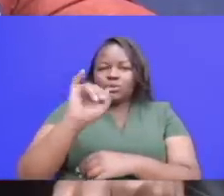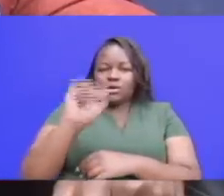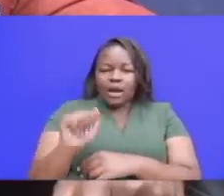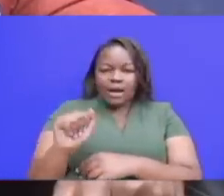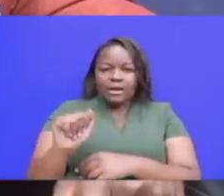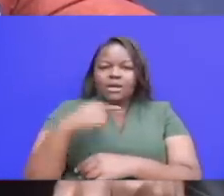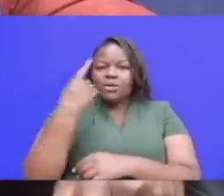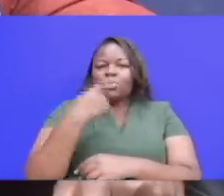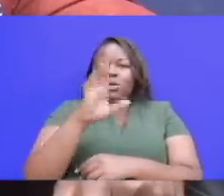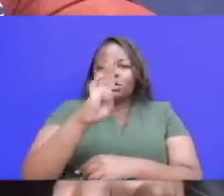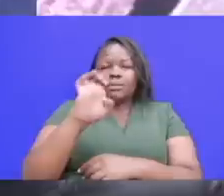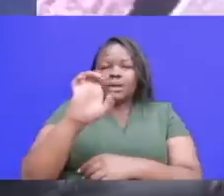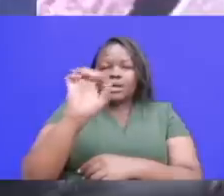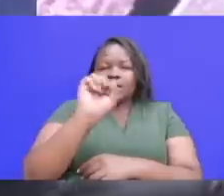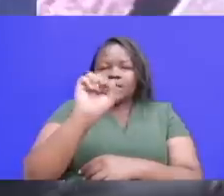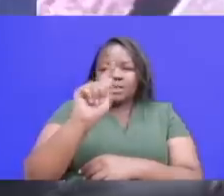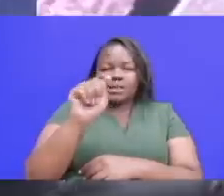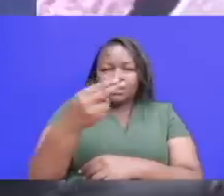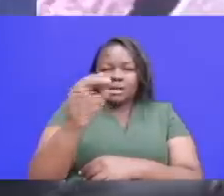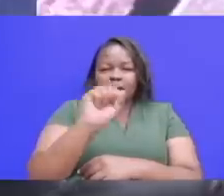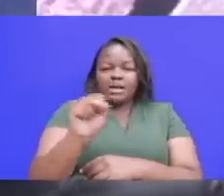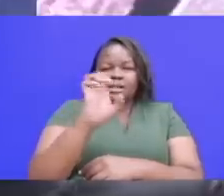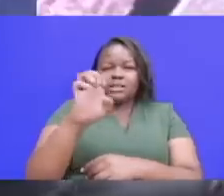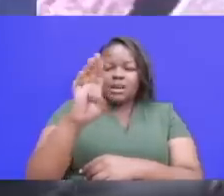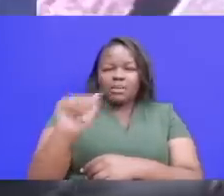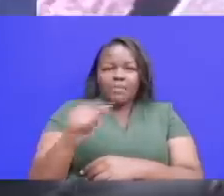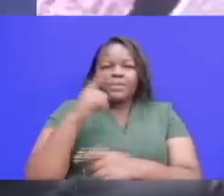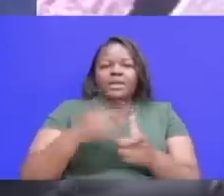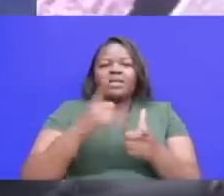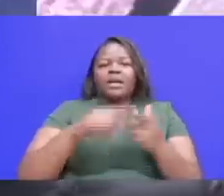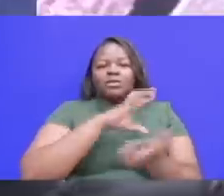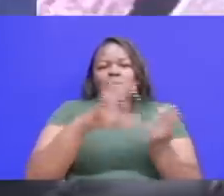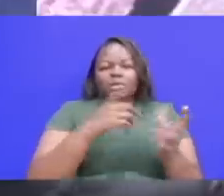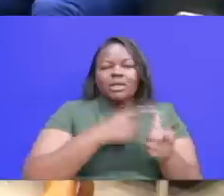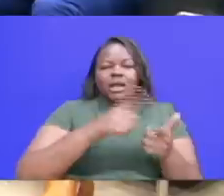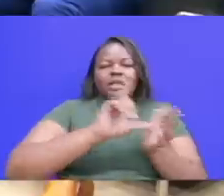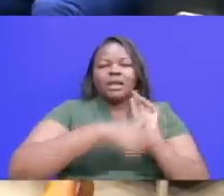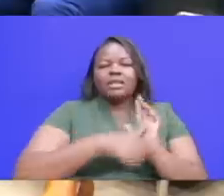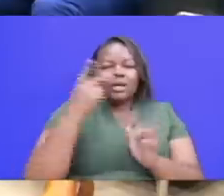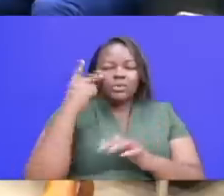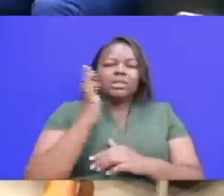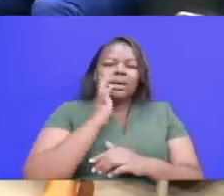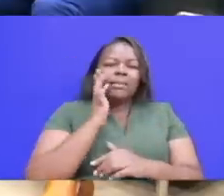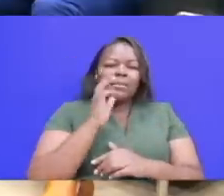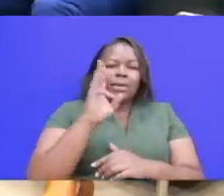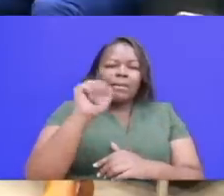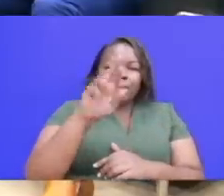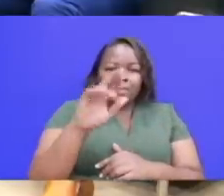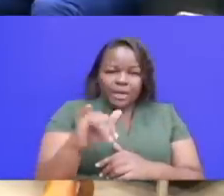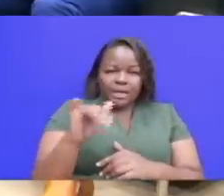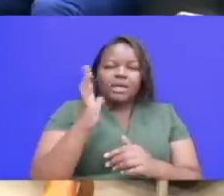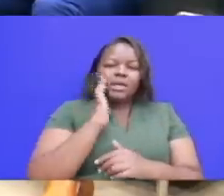was Bathsheba. Again, complication, all right? Then later on, we are coming to see Mary, the mother of Jesus Christ, who was